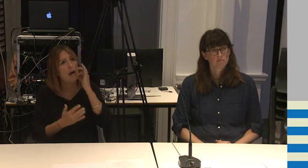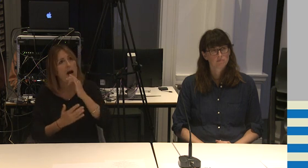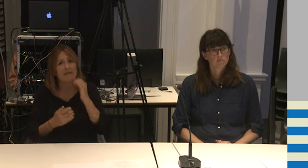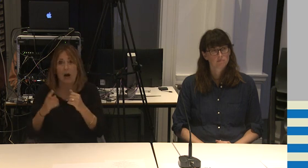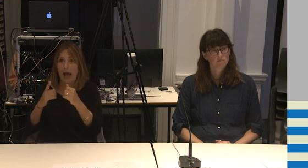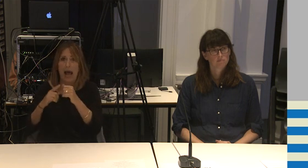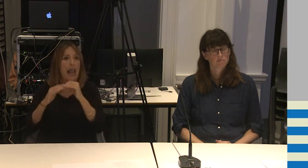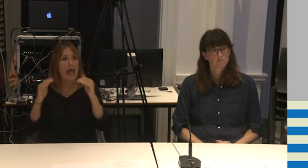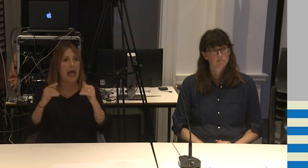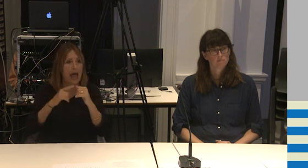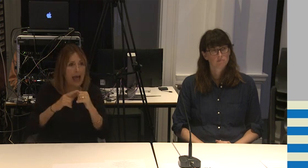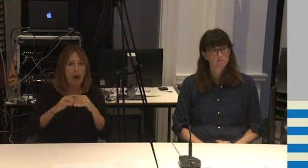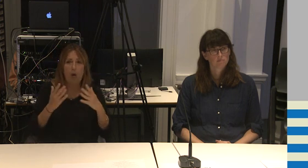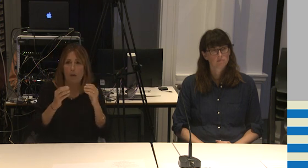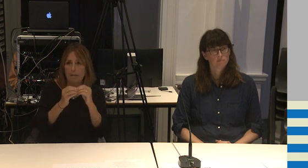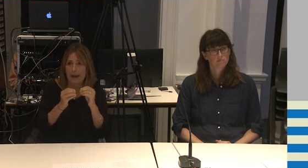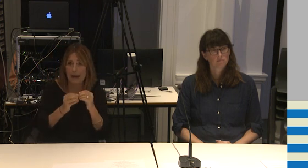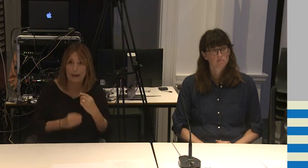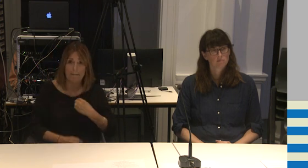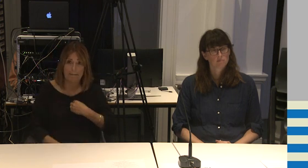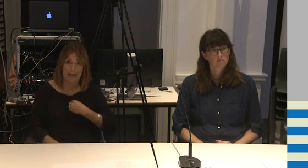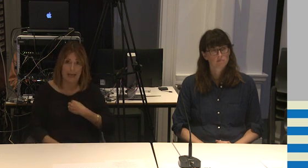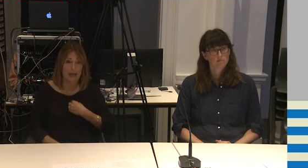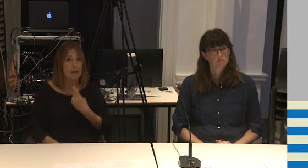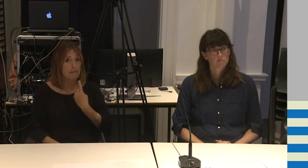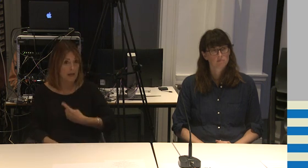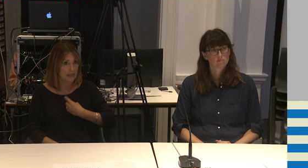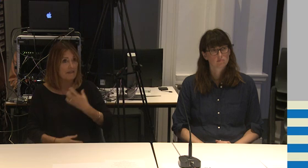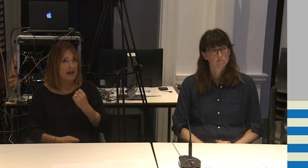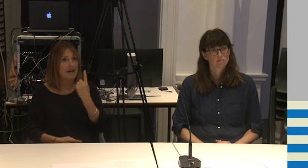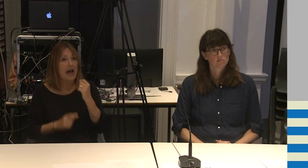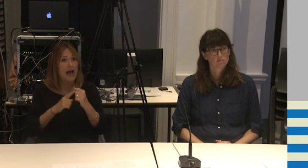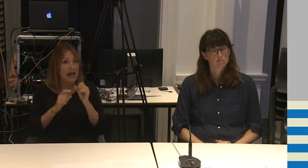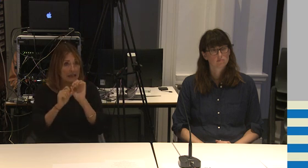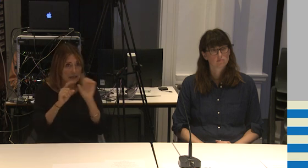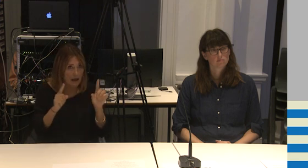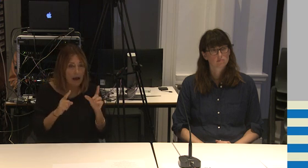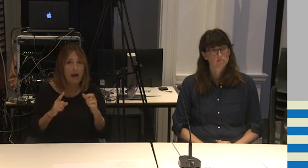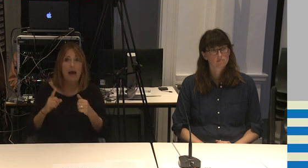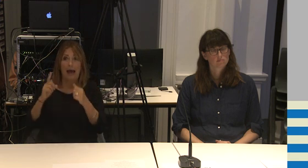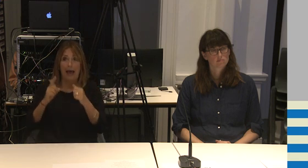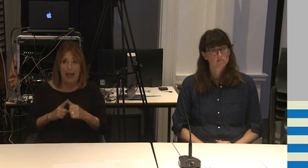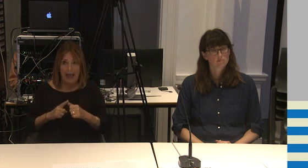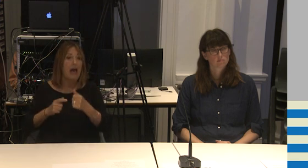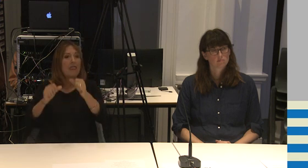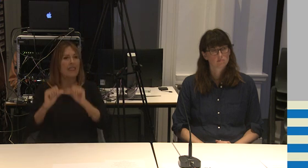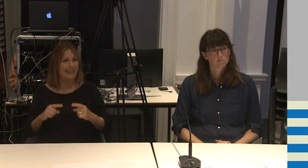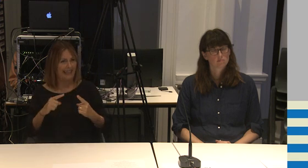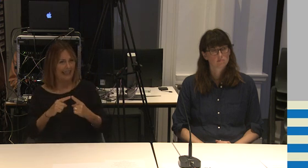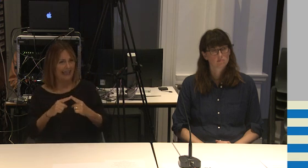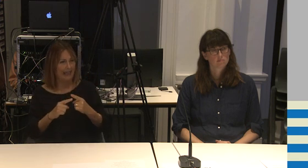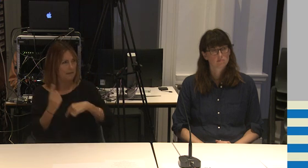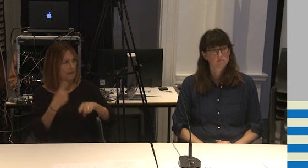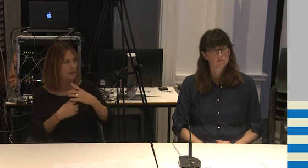might not happen. I mean, I myself got an A star, an A and an E in my A levels. And most people are quite surprised by that when they